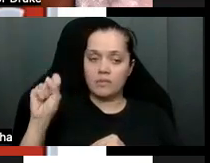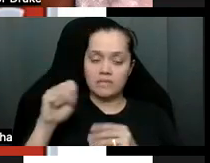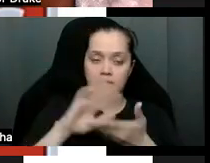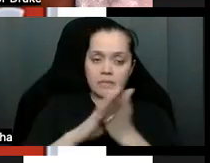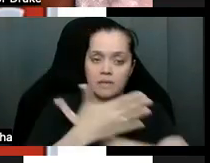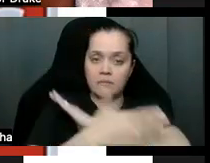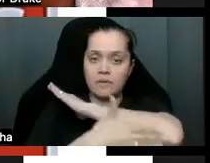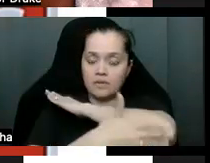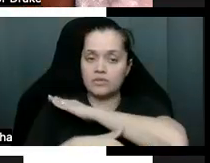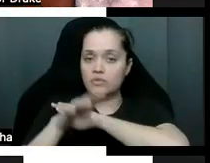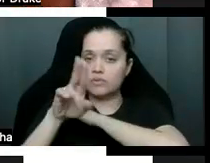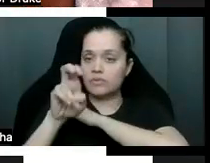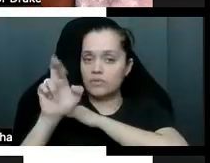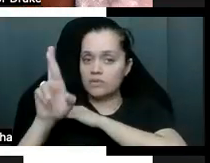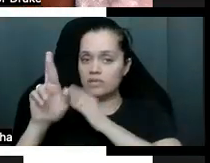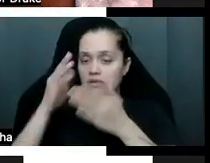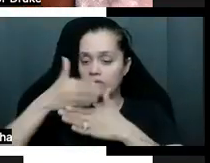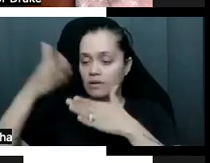Soviet Union ended.